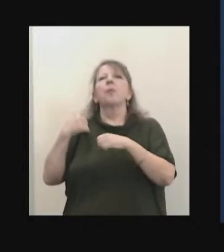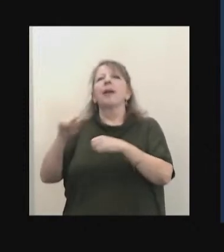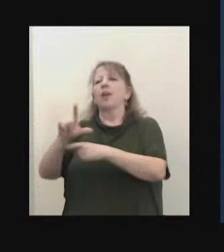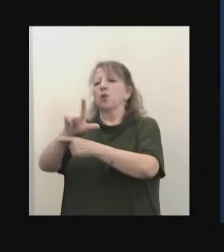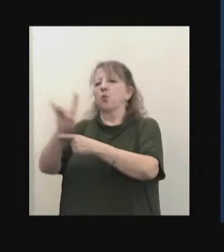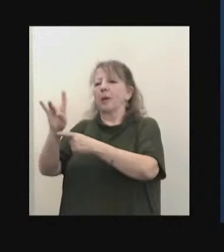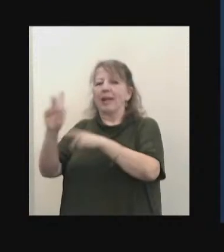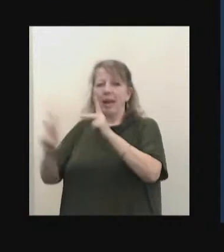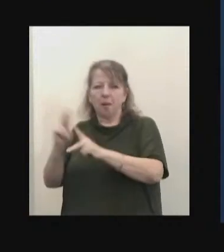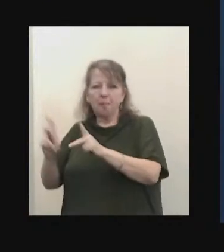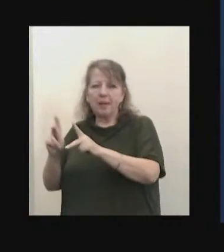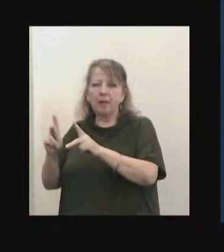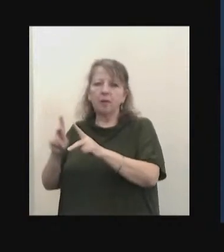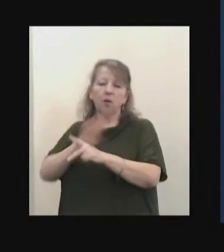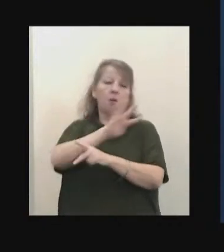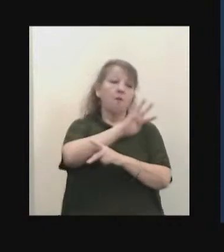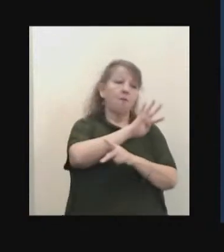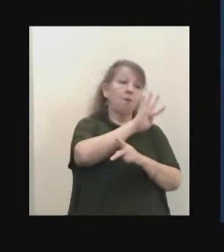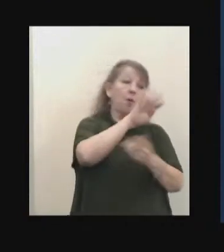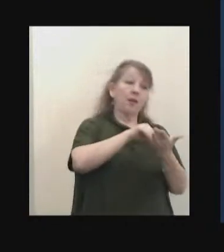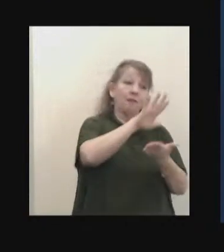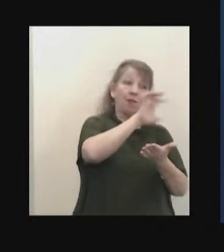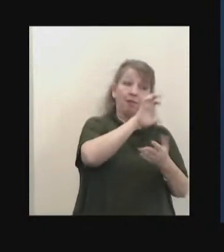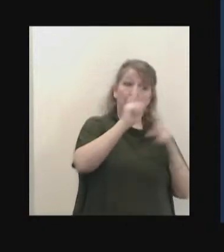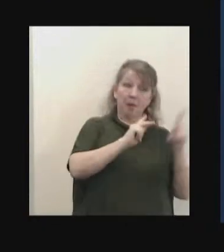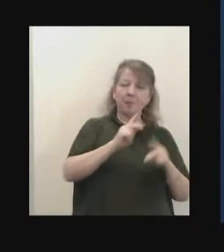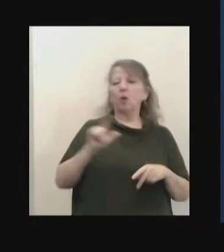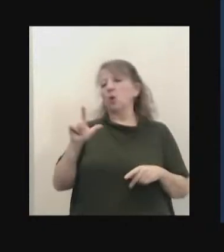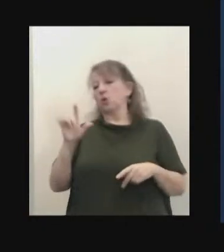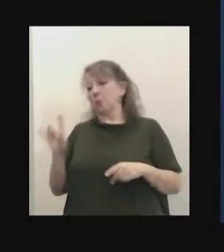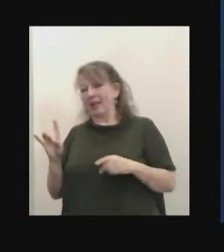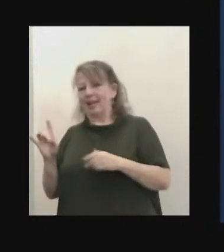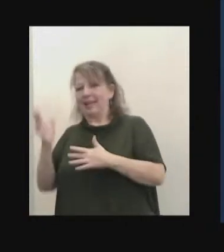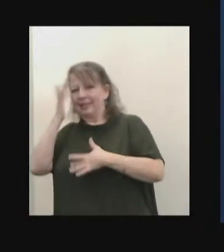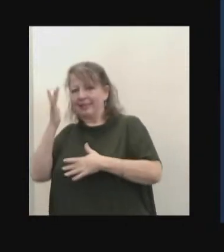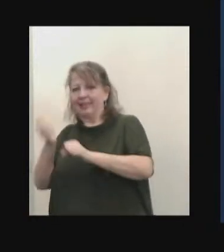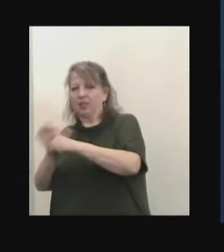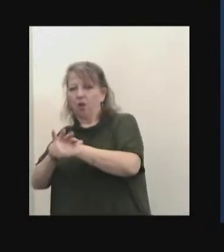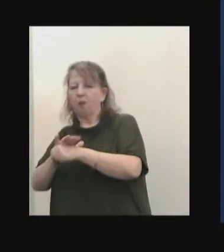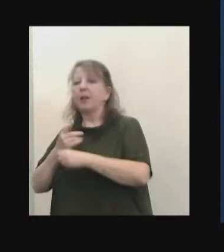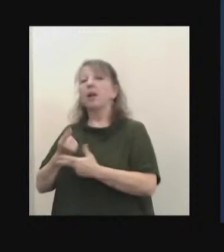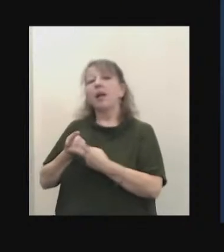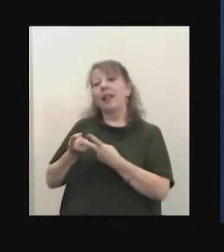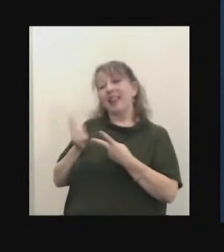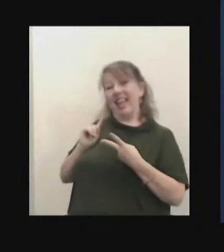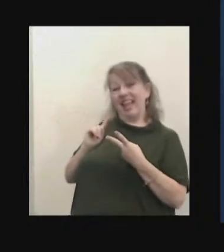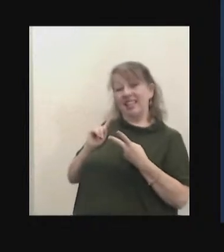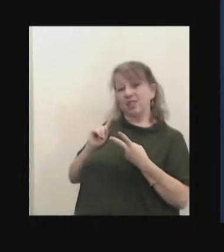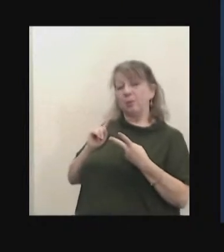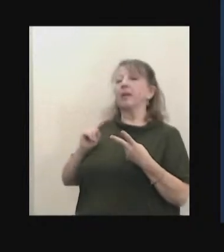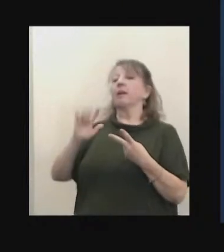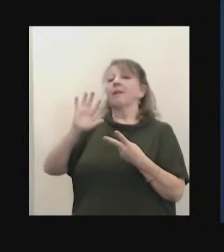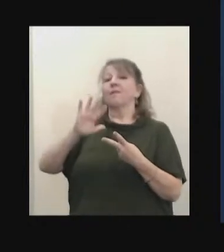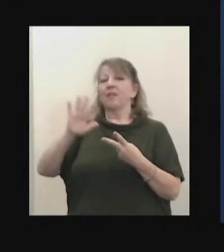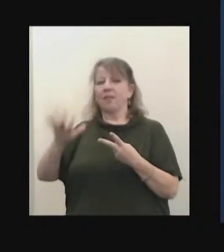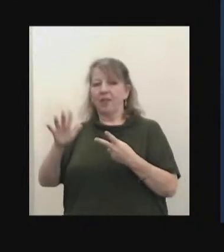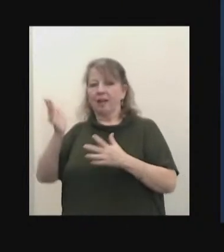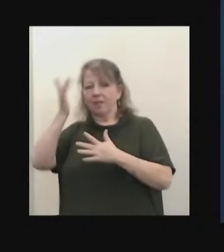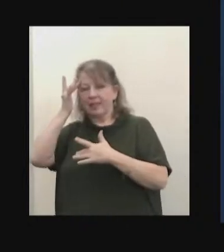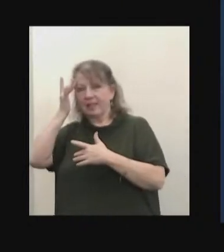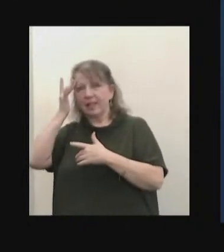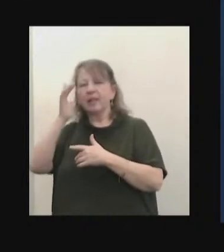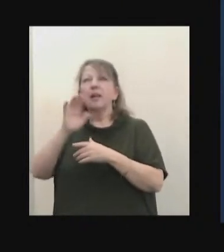of 4,500 nursing home residents. And this past week, we only had 55 cases out of